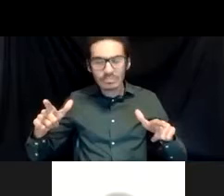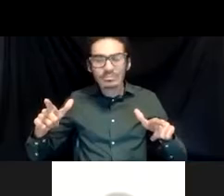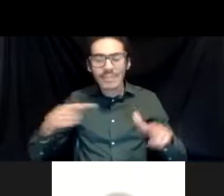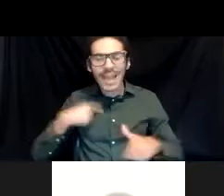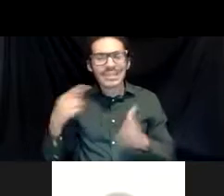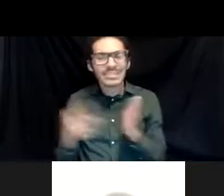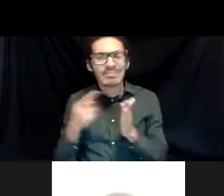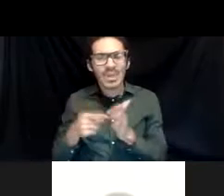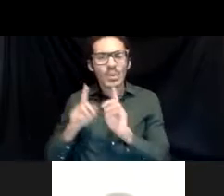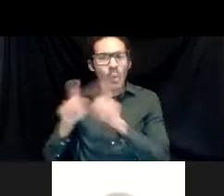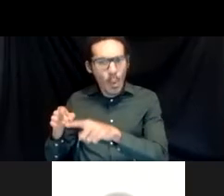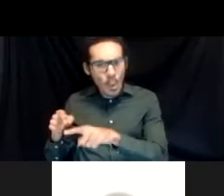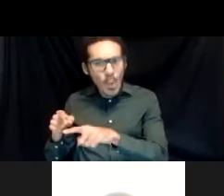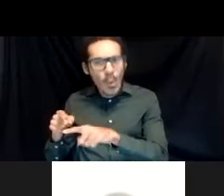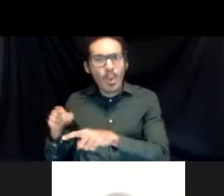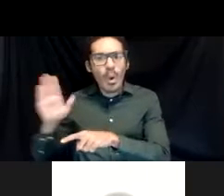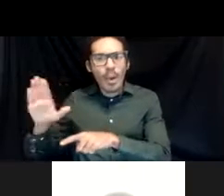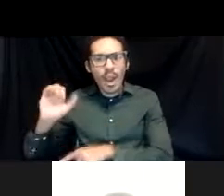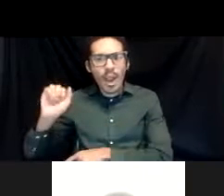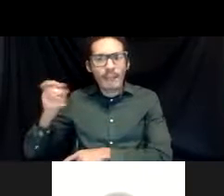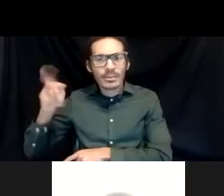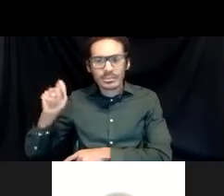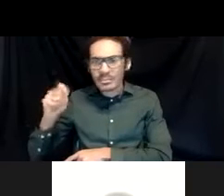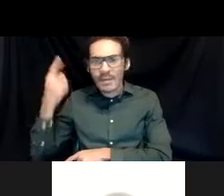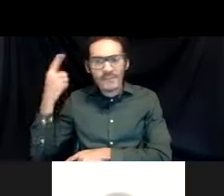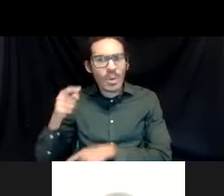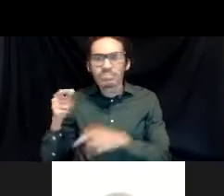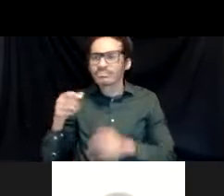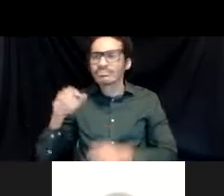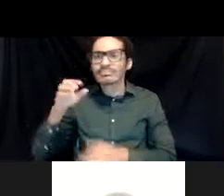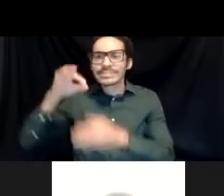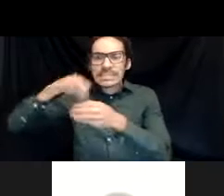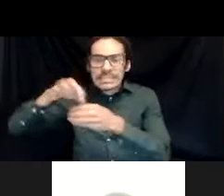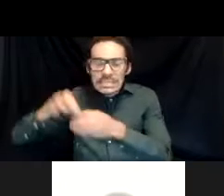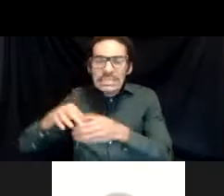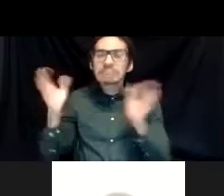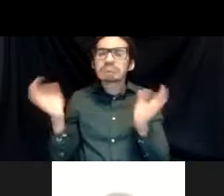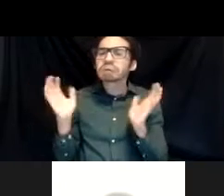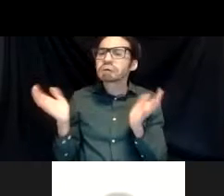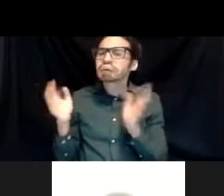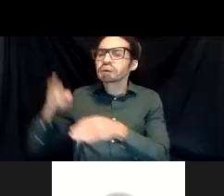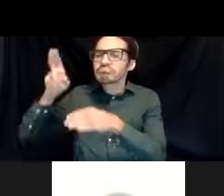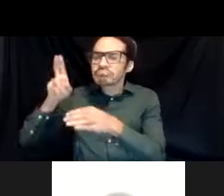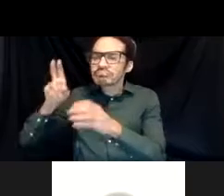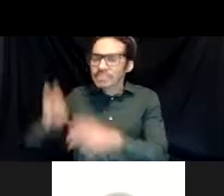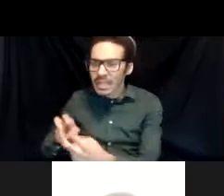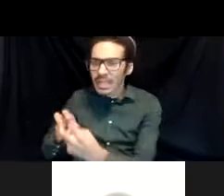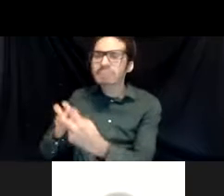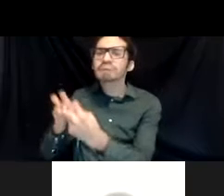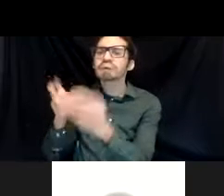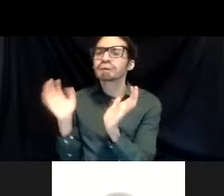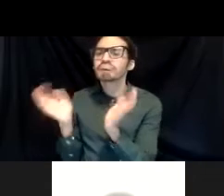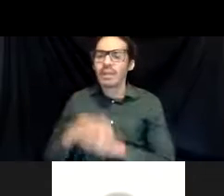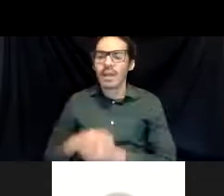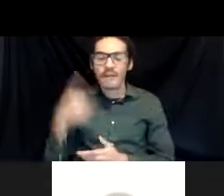just go to her apartment now to just have chai with her or just sit down and talk to her. And I think for me,